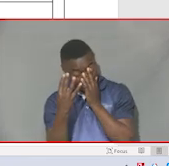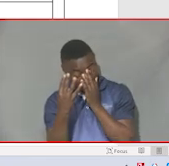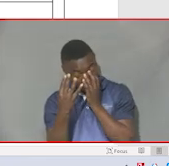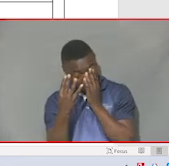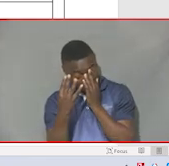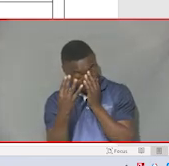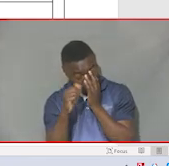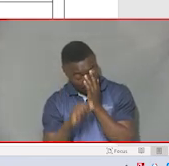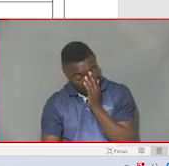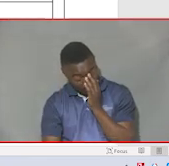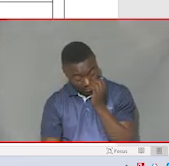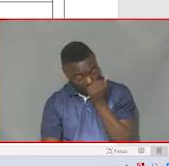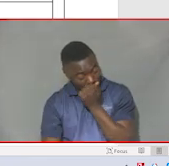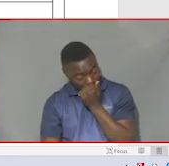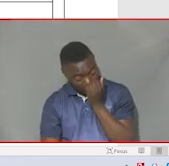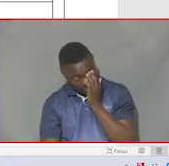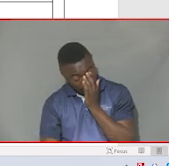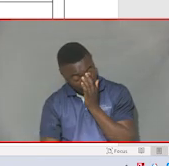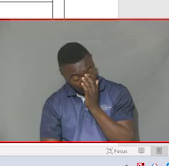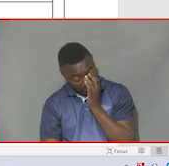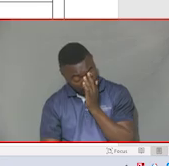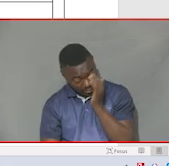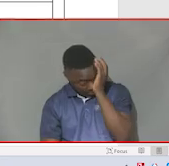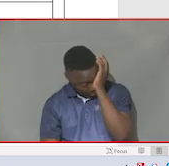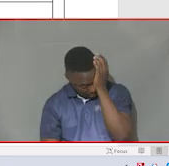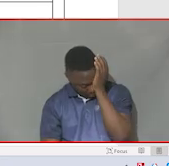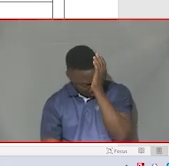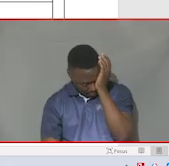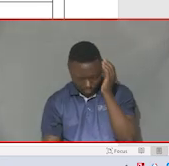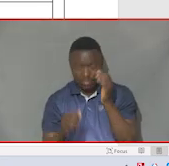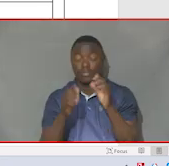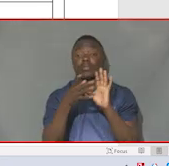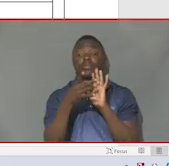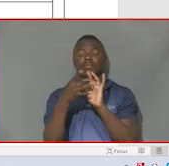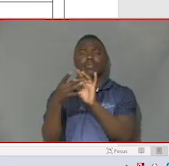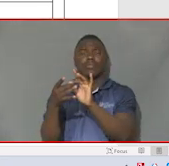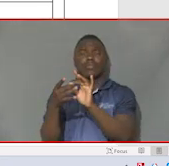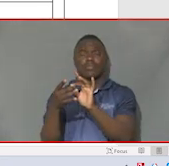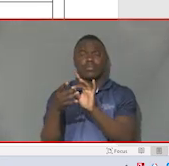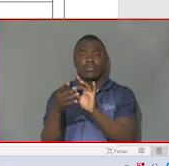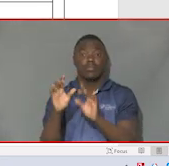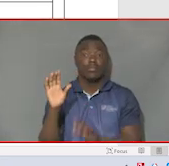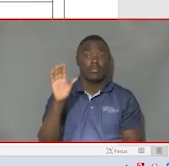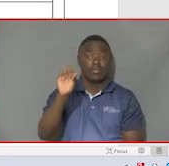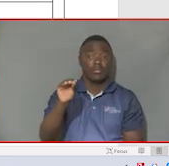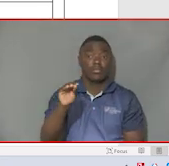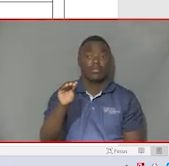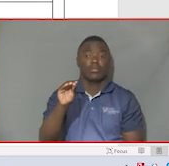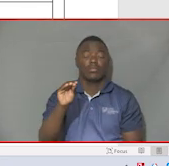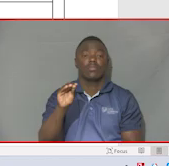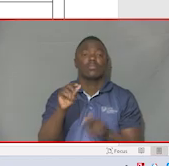able to do. When it comes to patterns and sequences, you will be asked the quadratic number